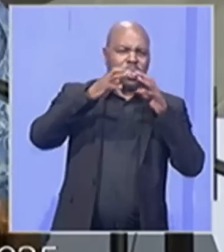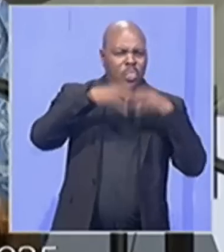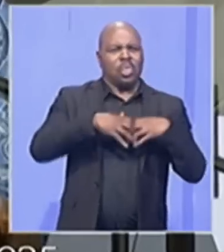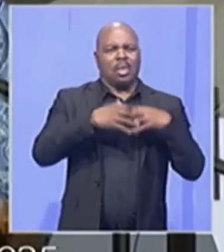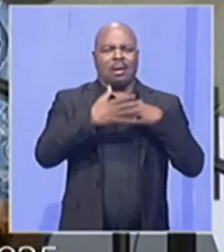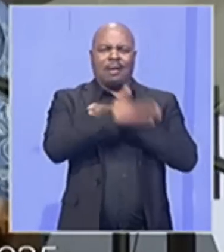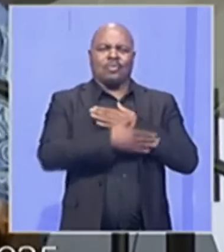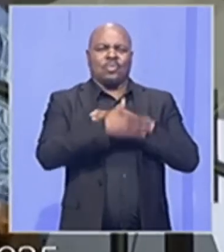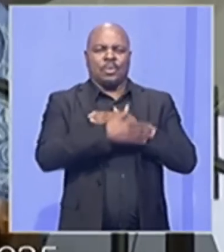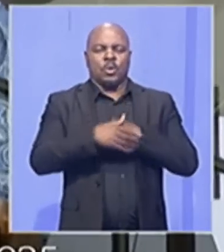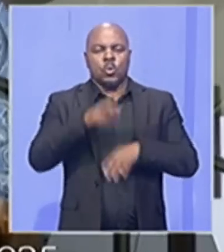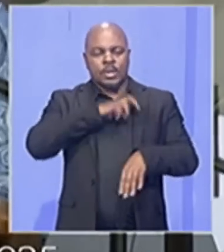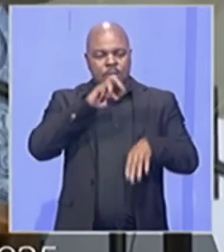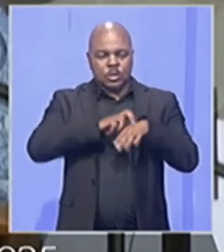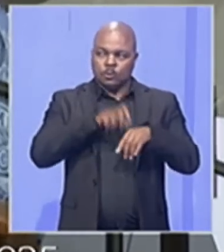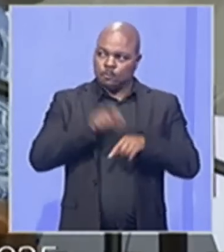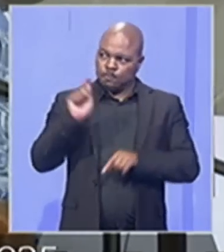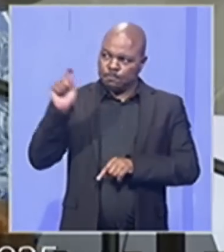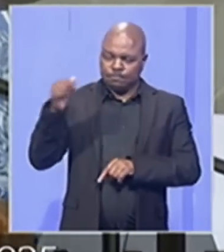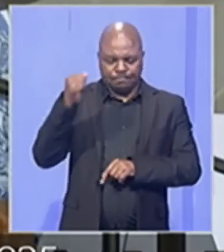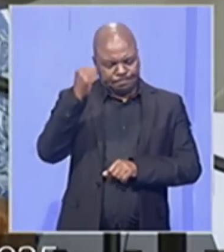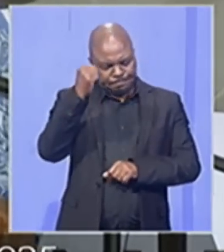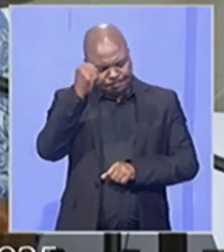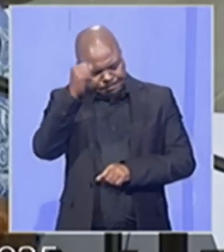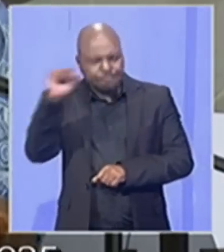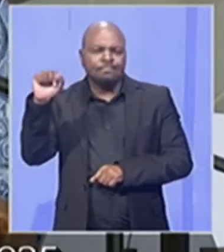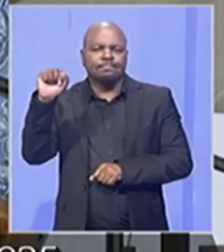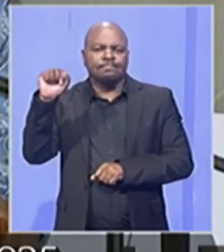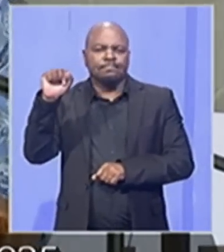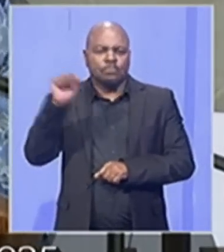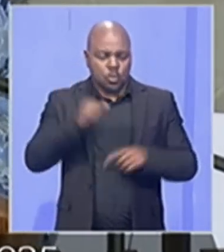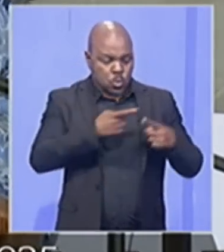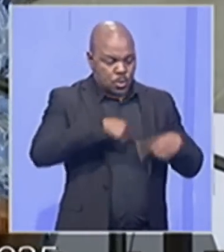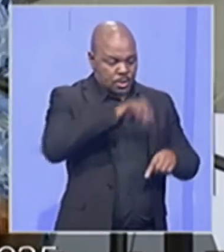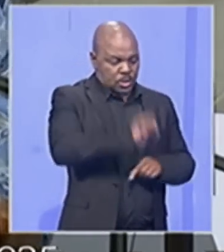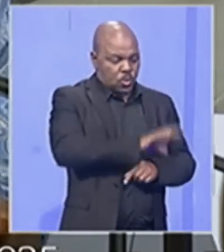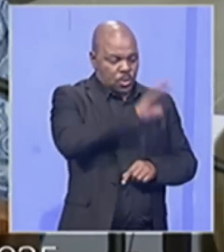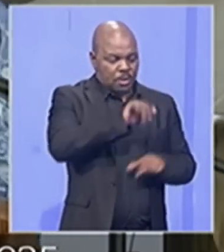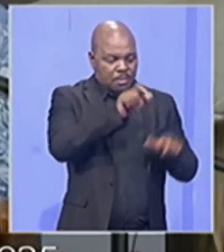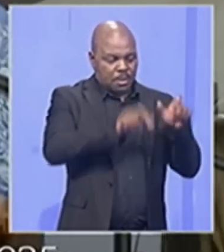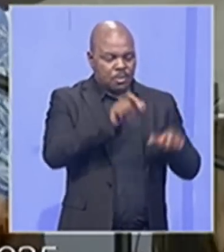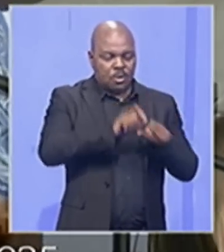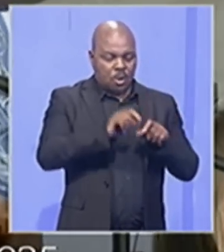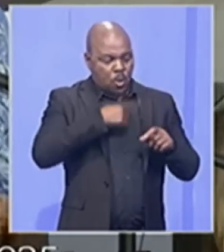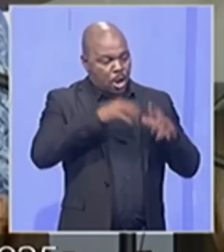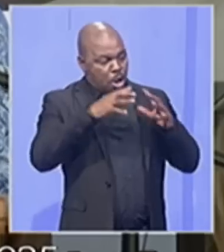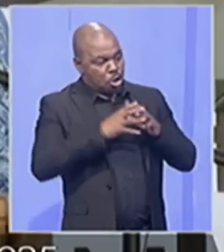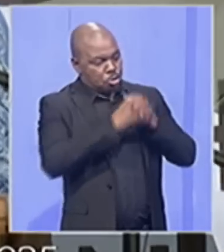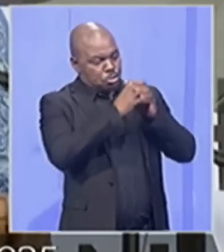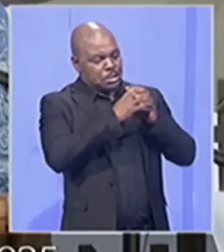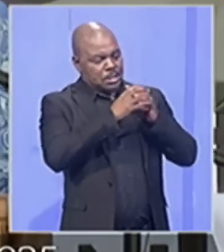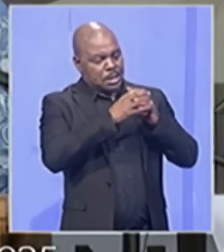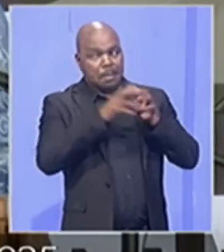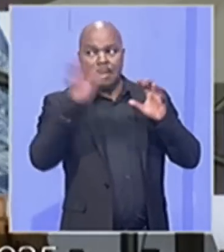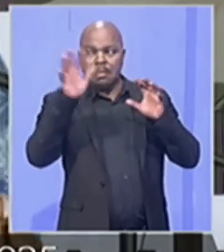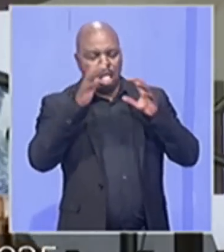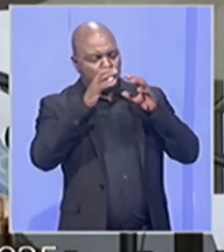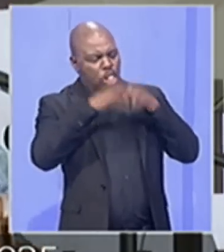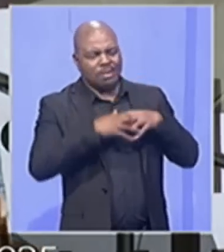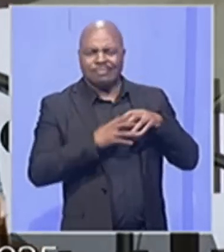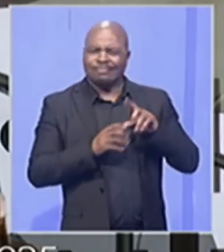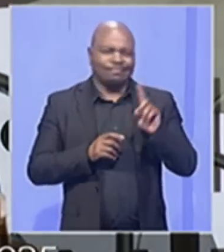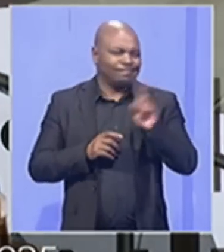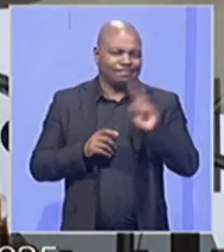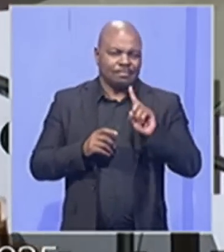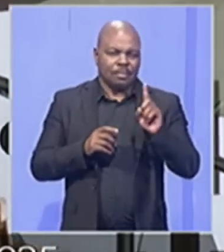must refuse as South Africans that our unity must be broken. We